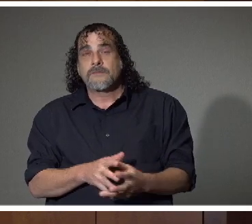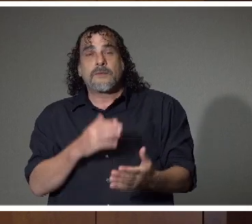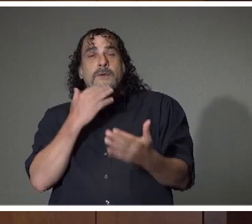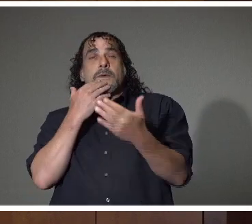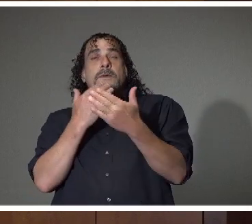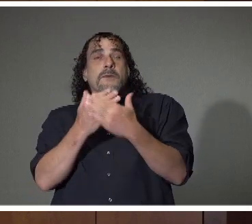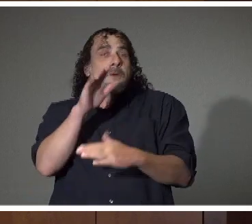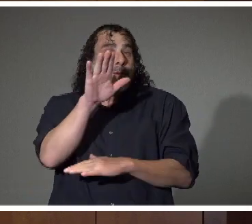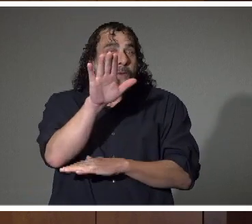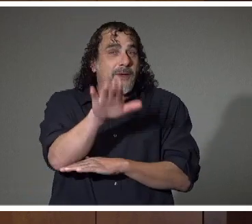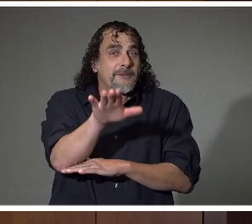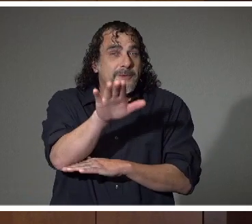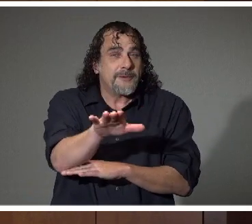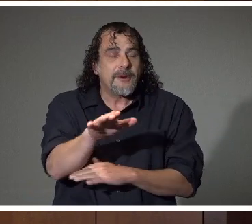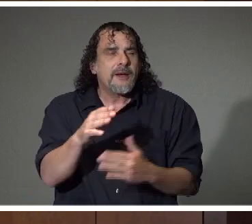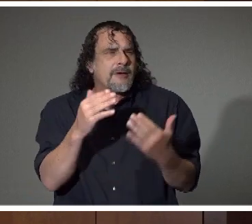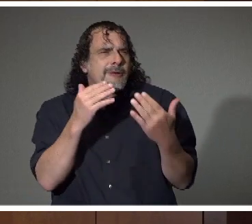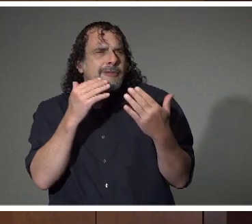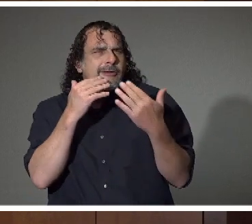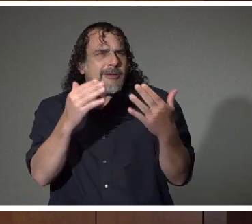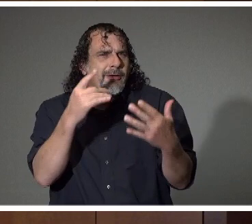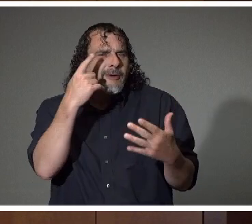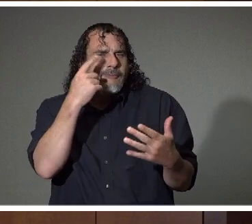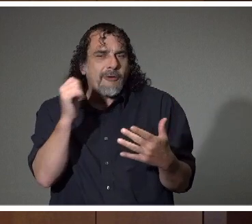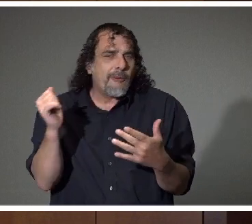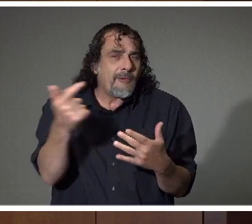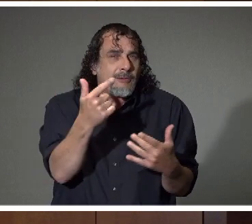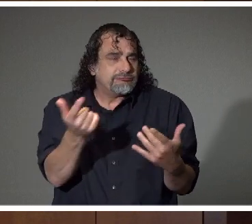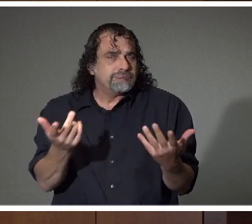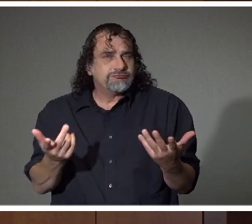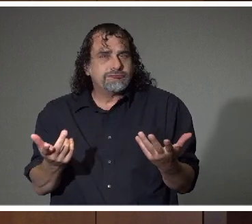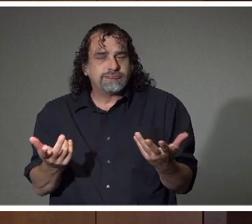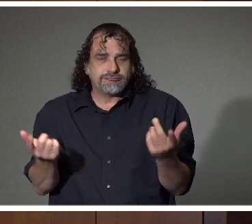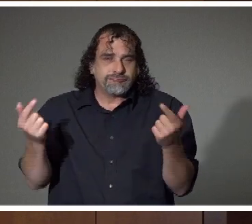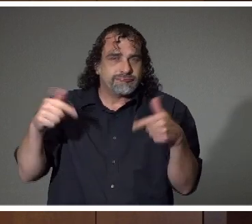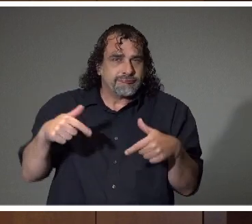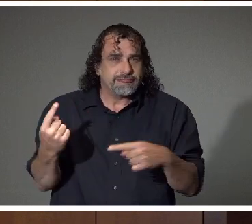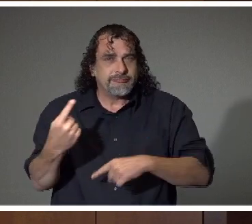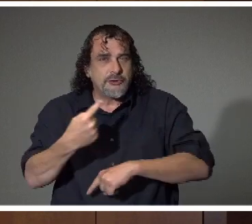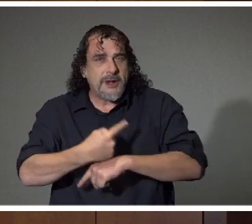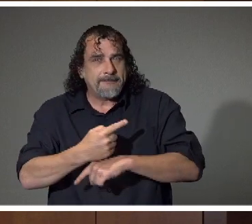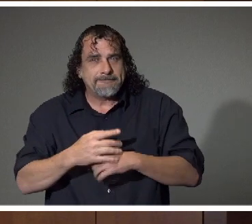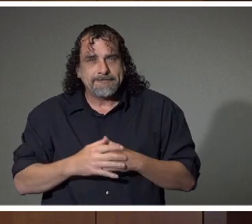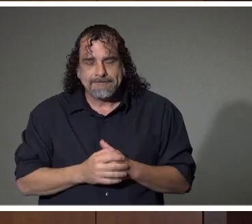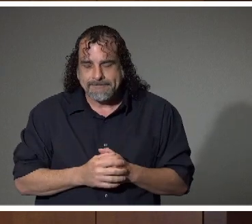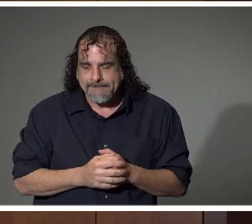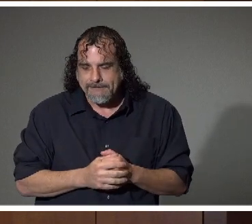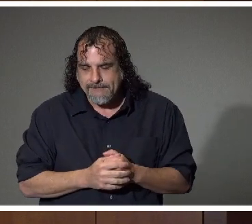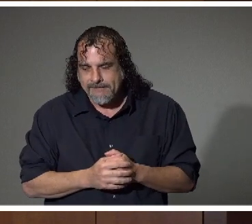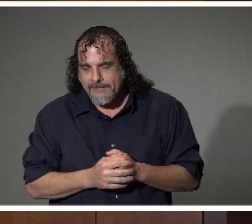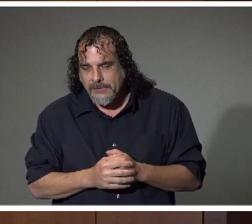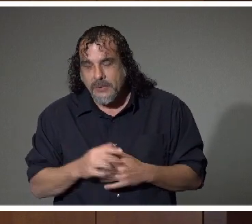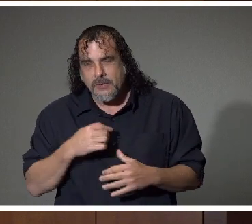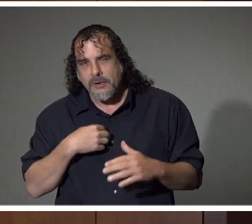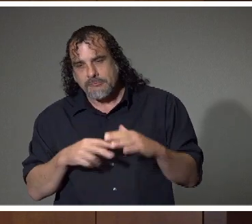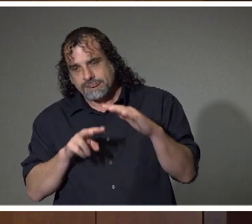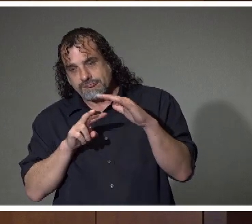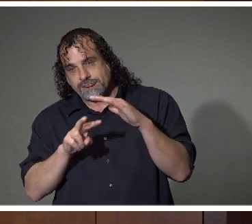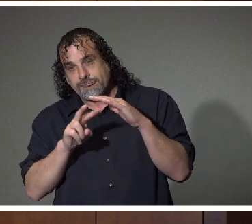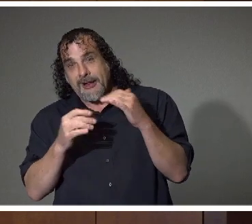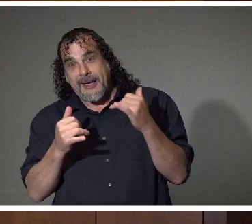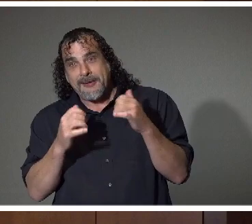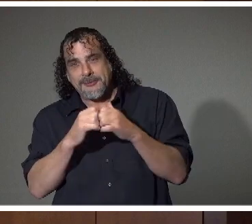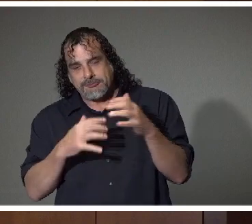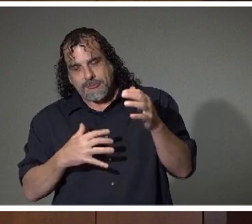Good afternoon. Thank you to everyone for being here with us today. We look forward to giving you